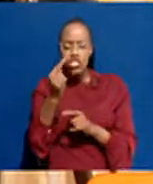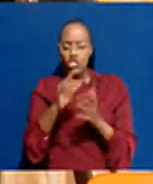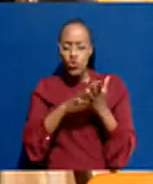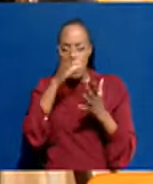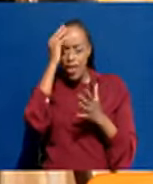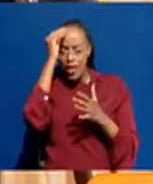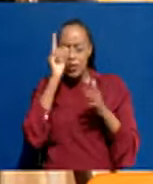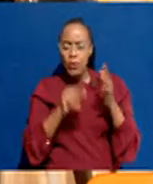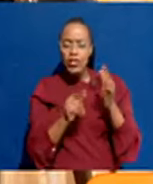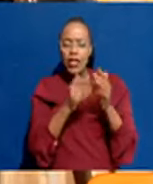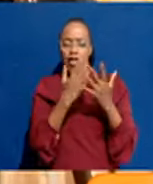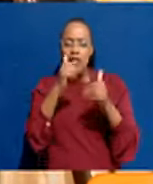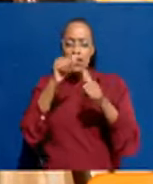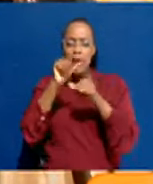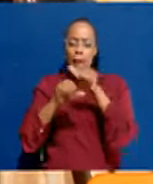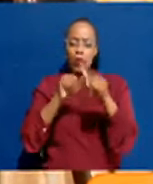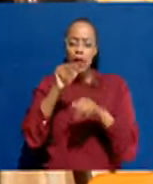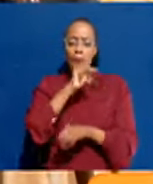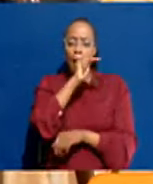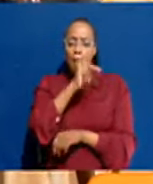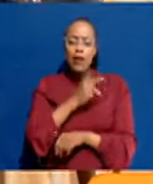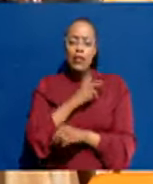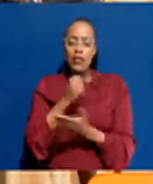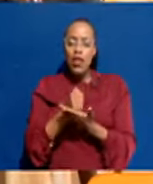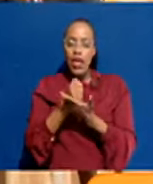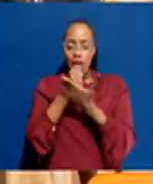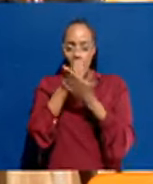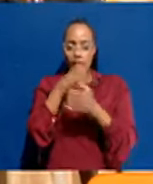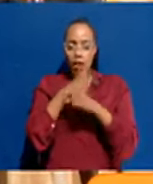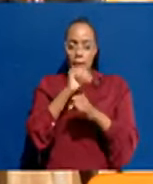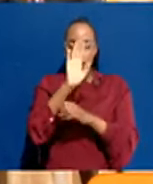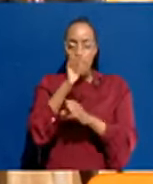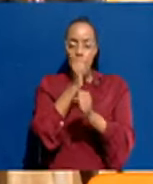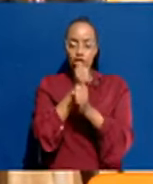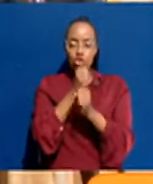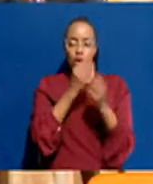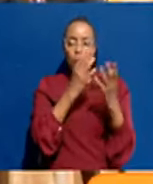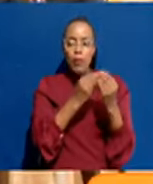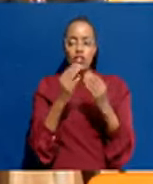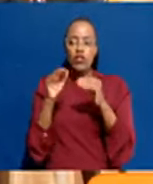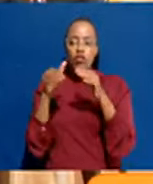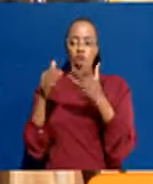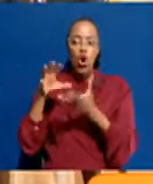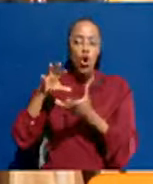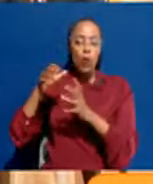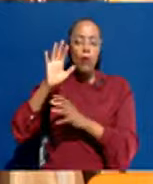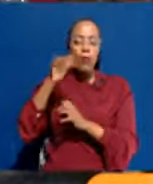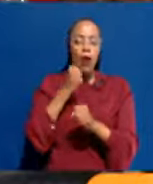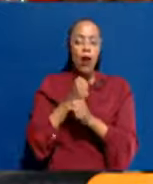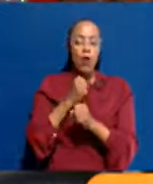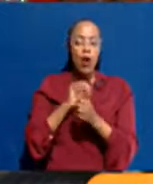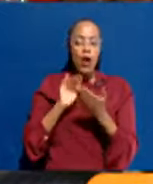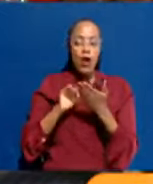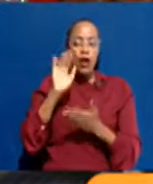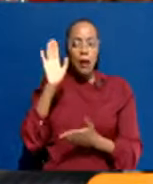those things about their personalities that helped make your job easy or even complicated your work even more?